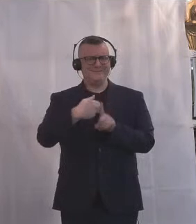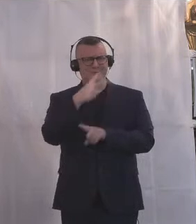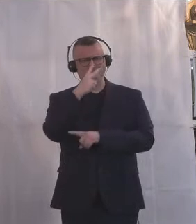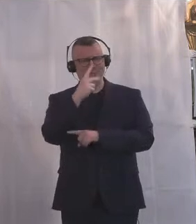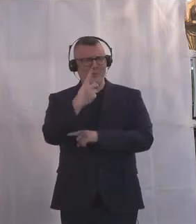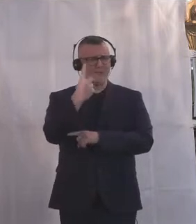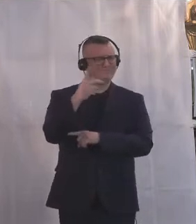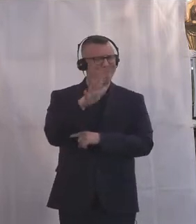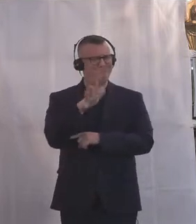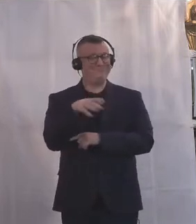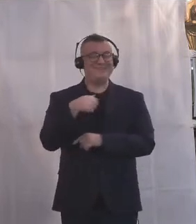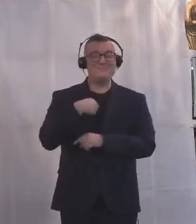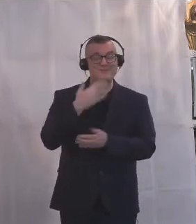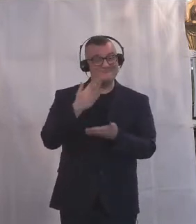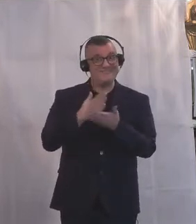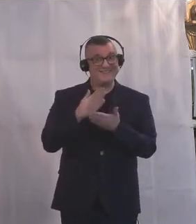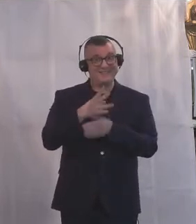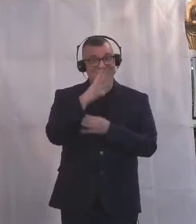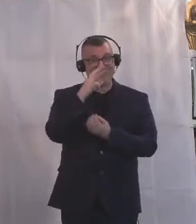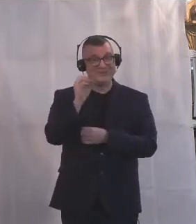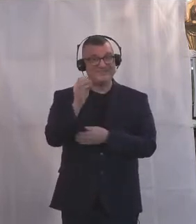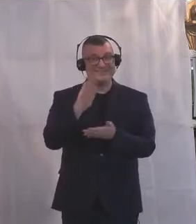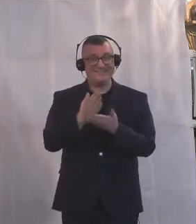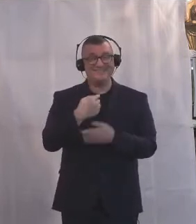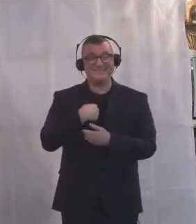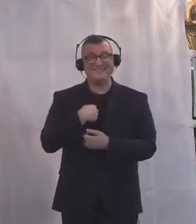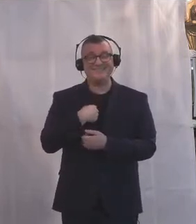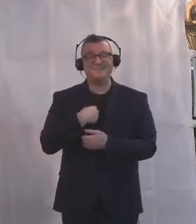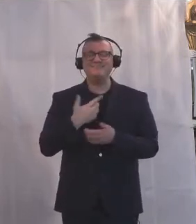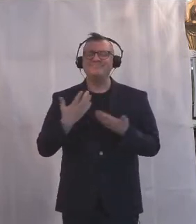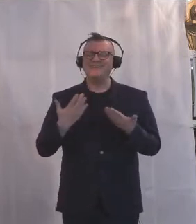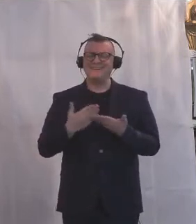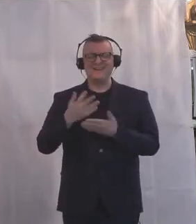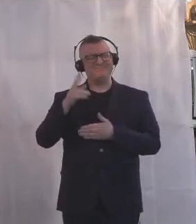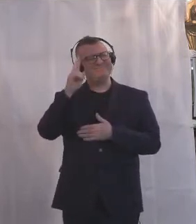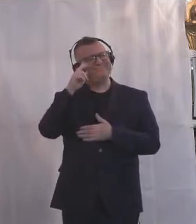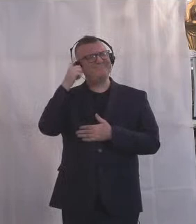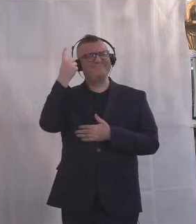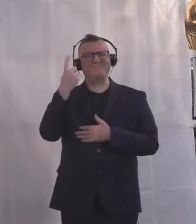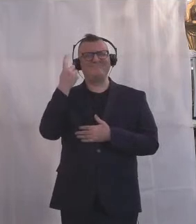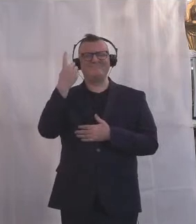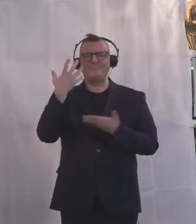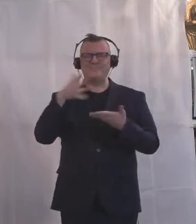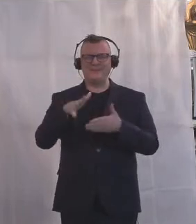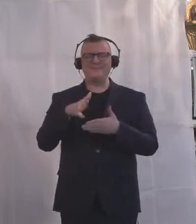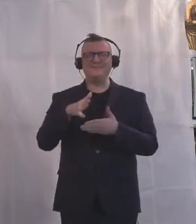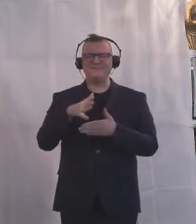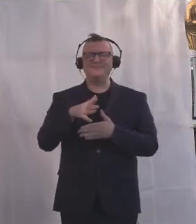But I do. And as I turn 30, I've been thinking a lot, as Emily mentions, about